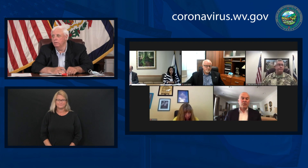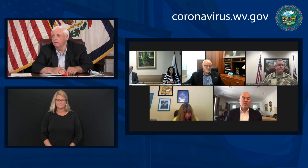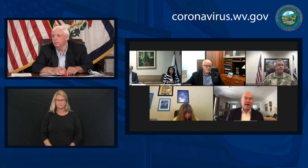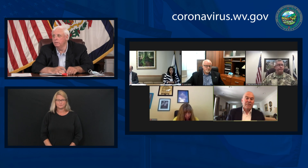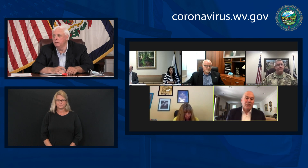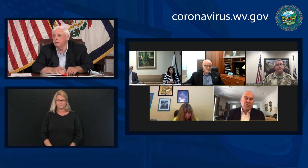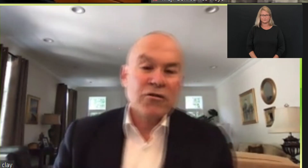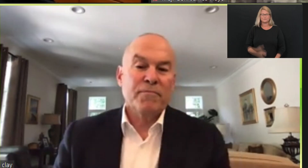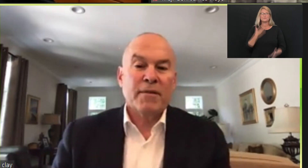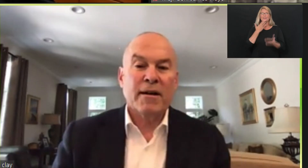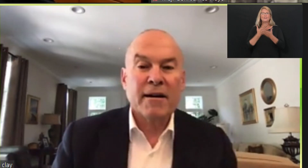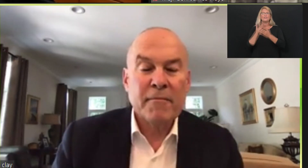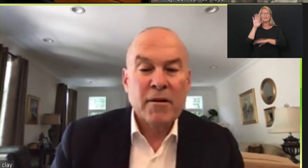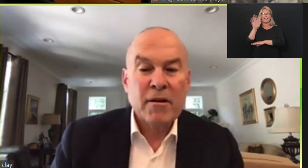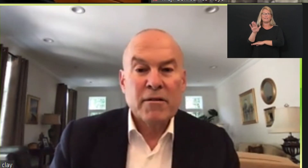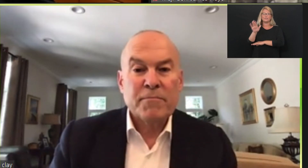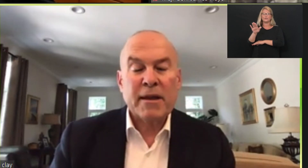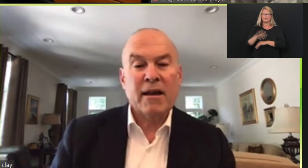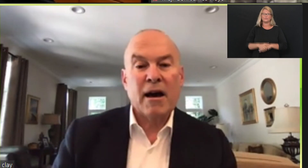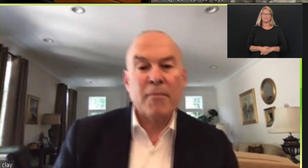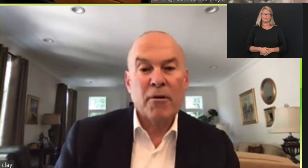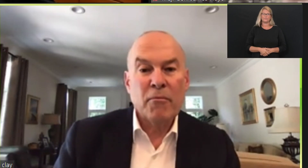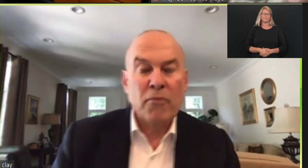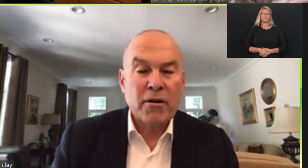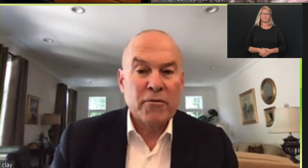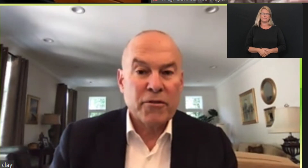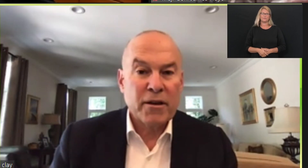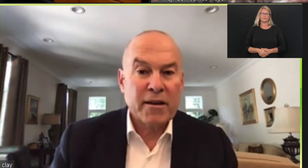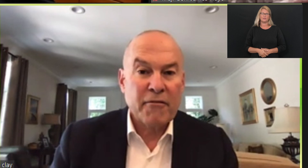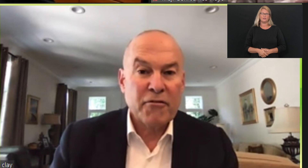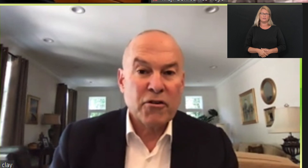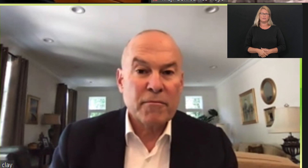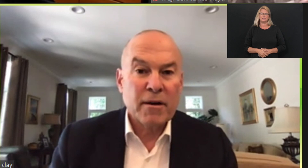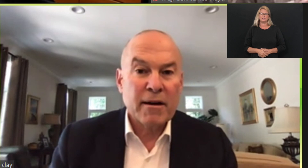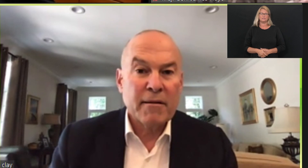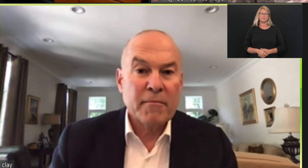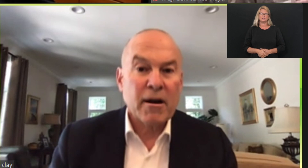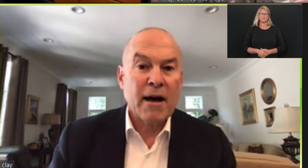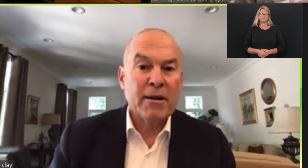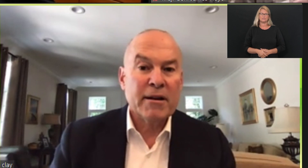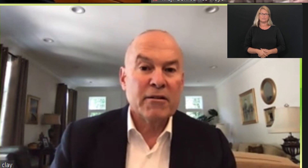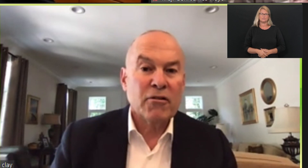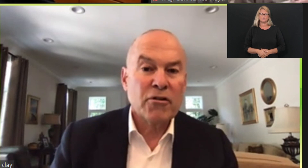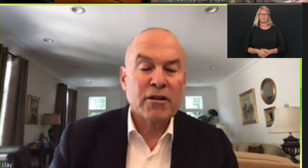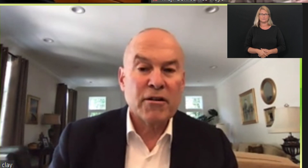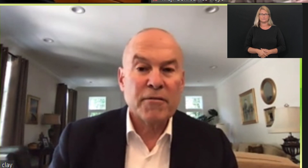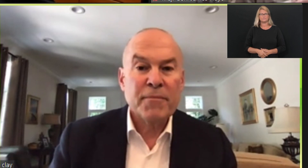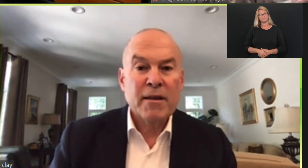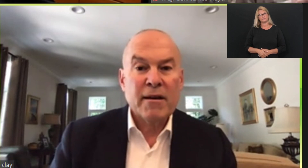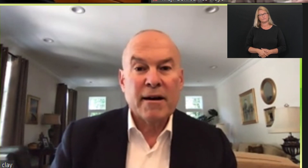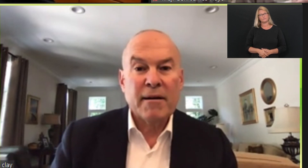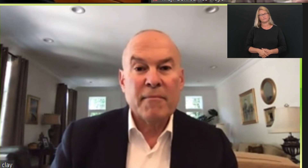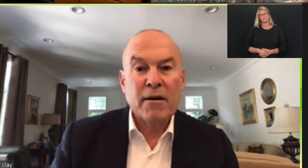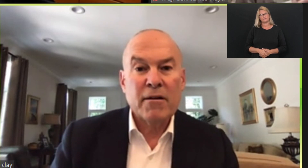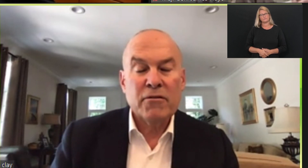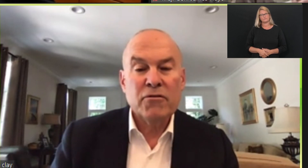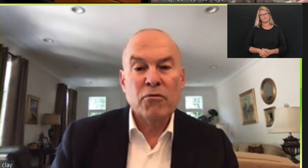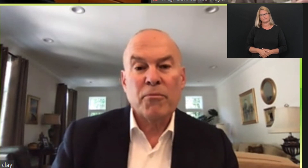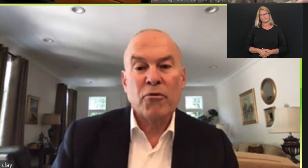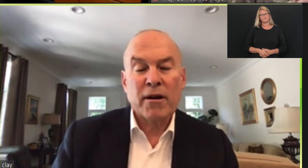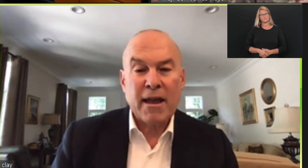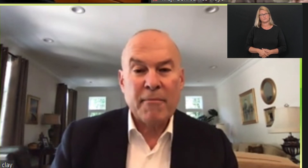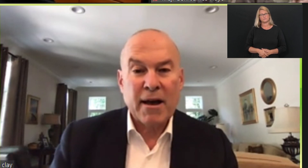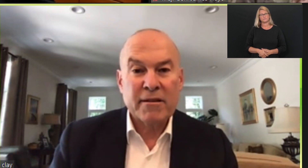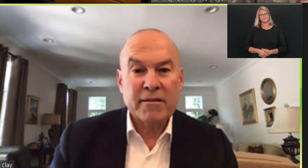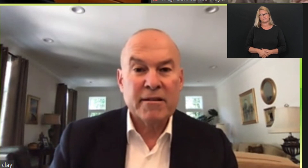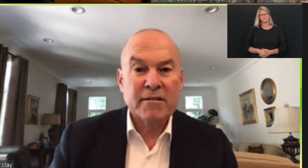Well, good afternoon. Picking up on where the governor commented earlier, a new